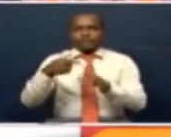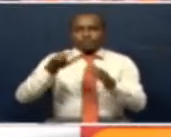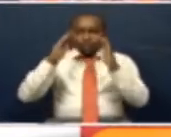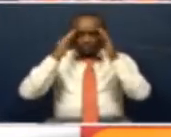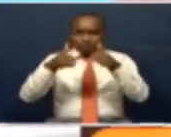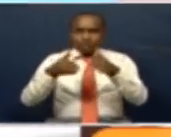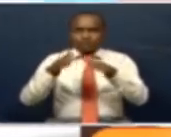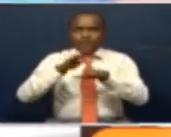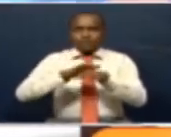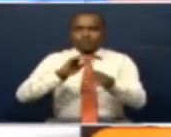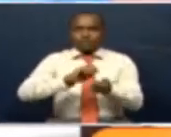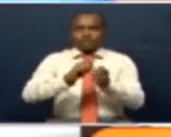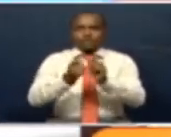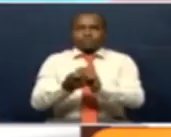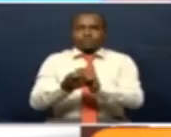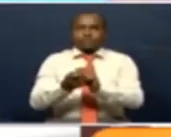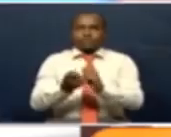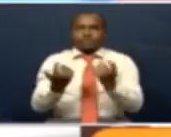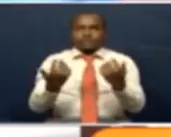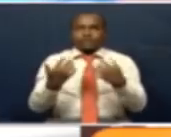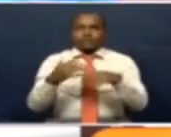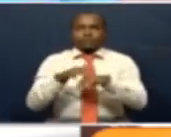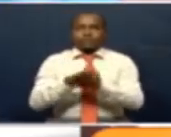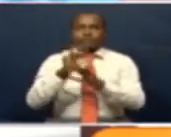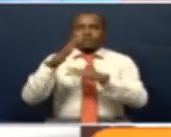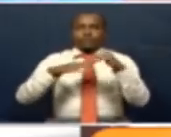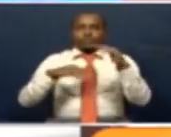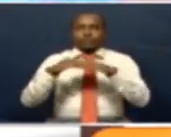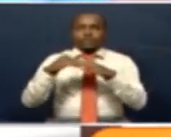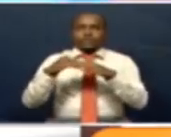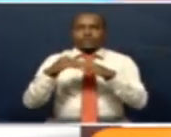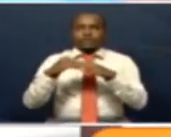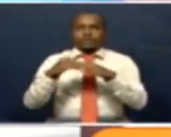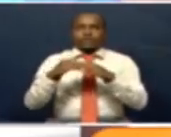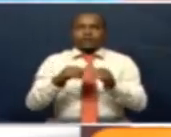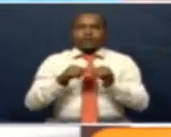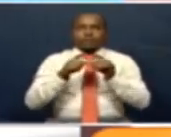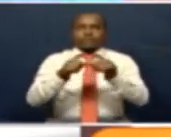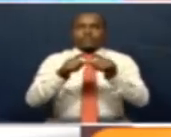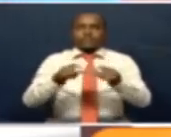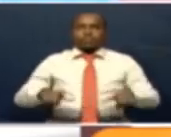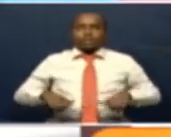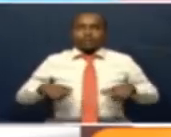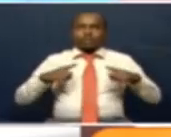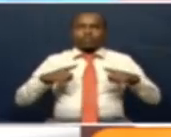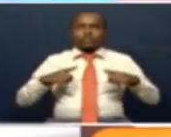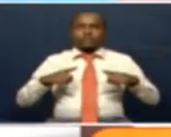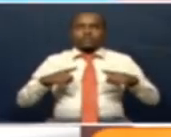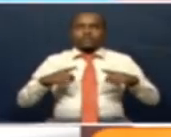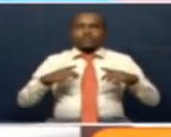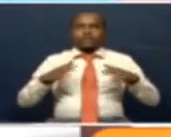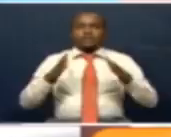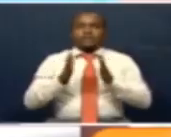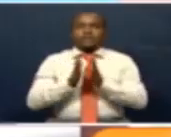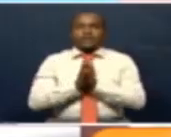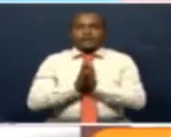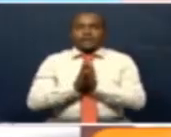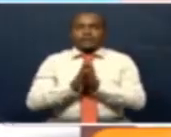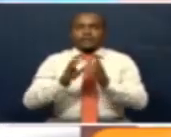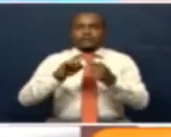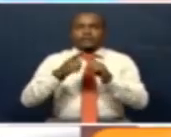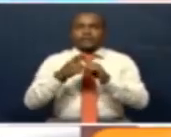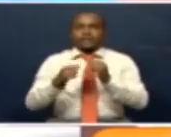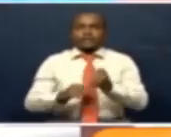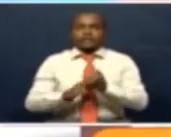transformative and integrated infrastructure, on sustainable livelihoods, and on extended support to the most vulnerable